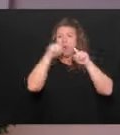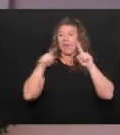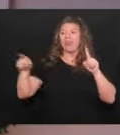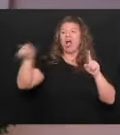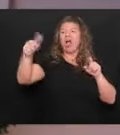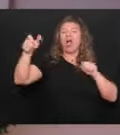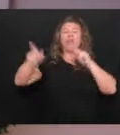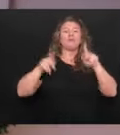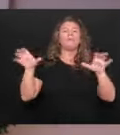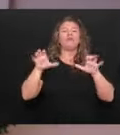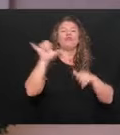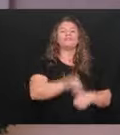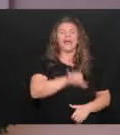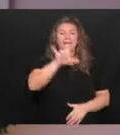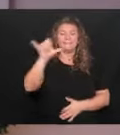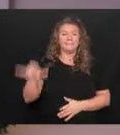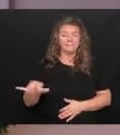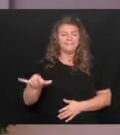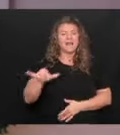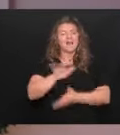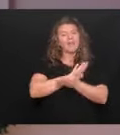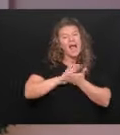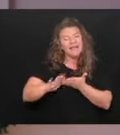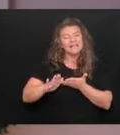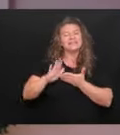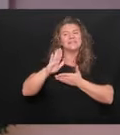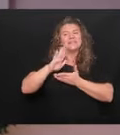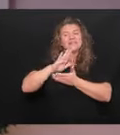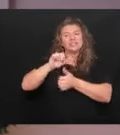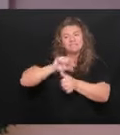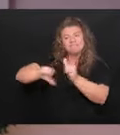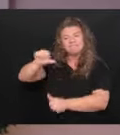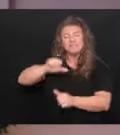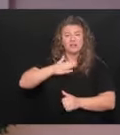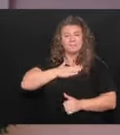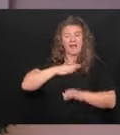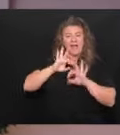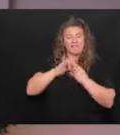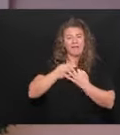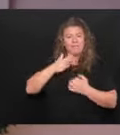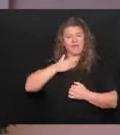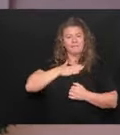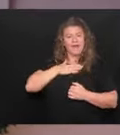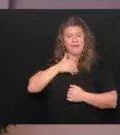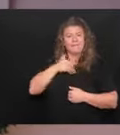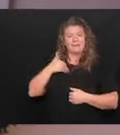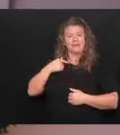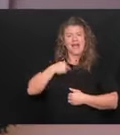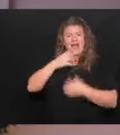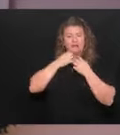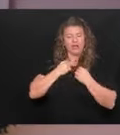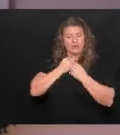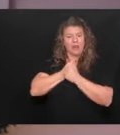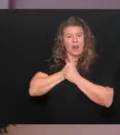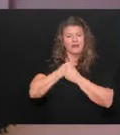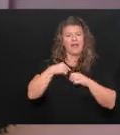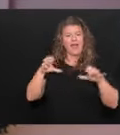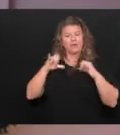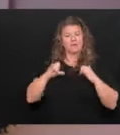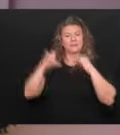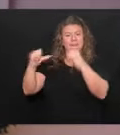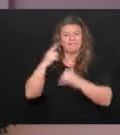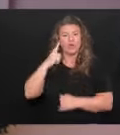of altruism and kindness to my family and the people I love as I hope that I can to others.